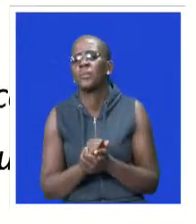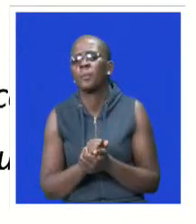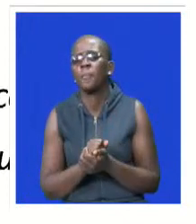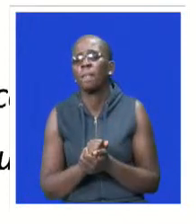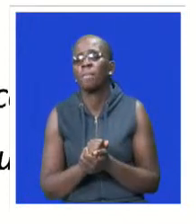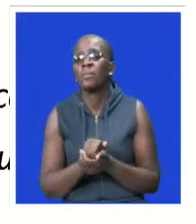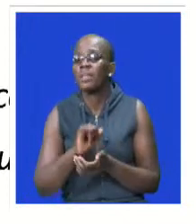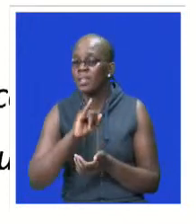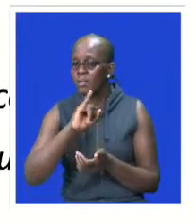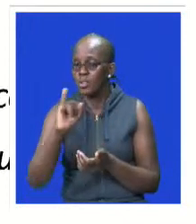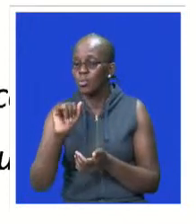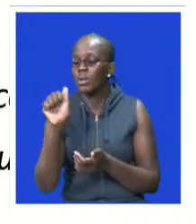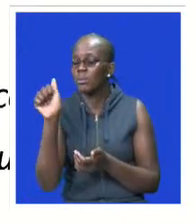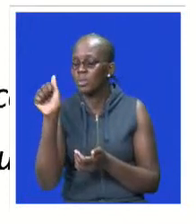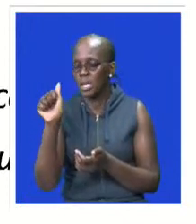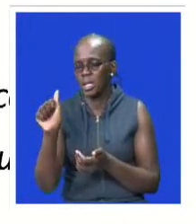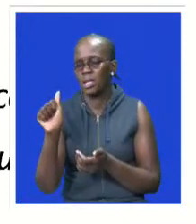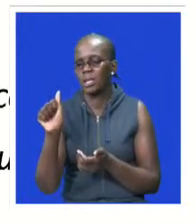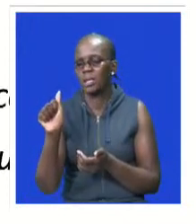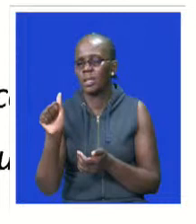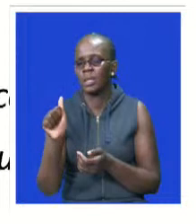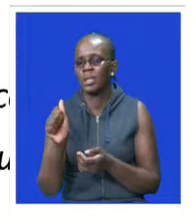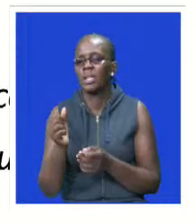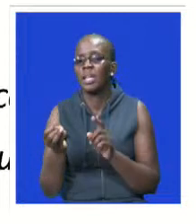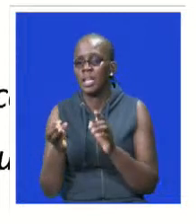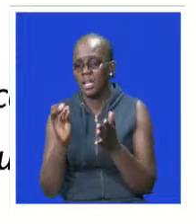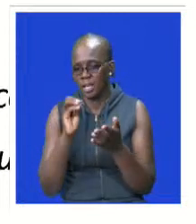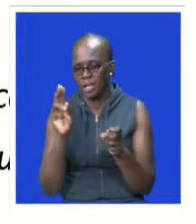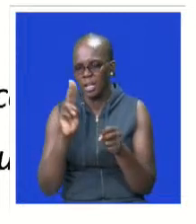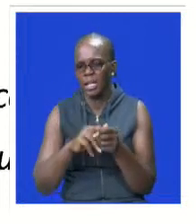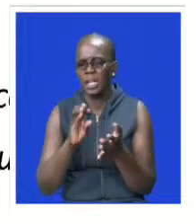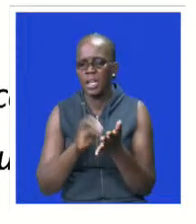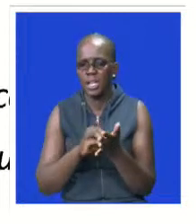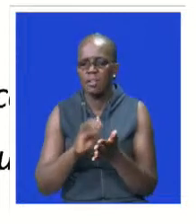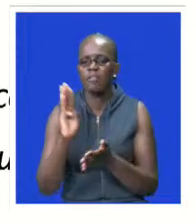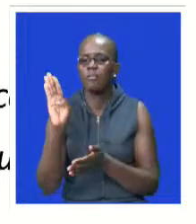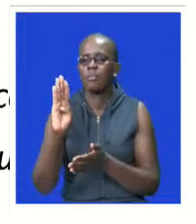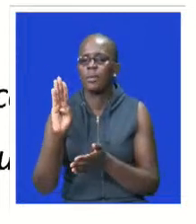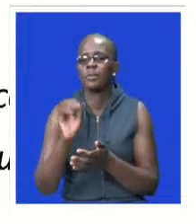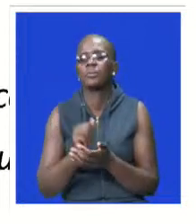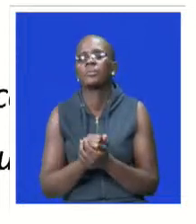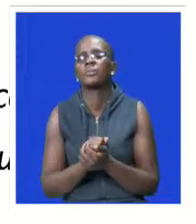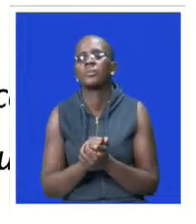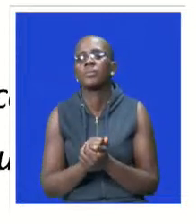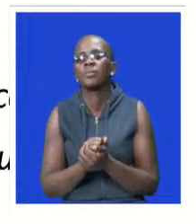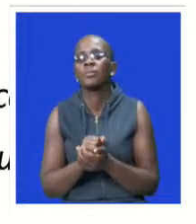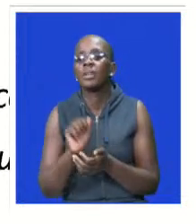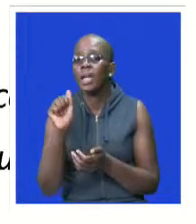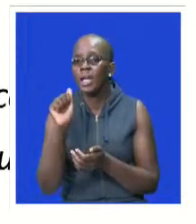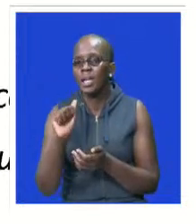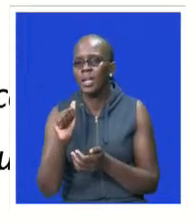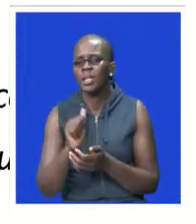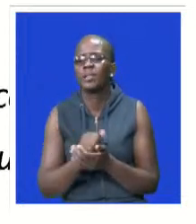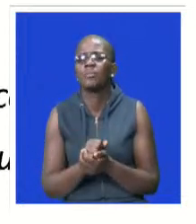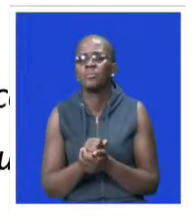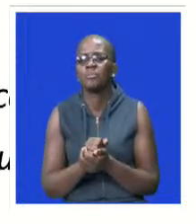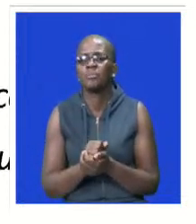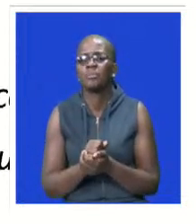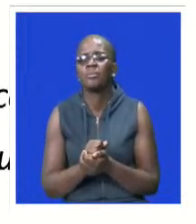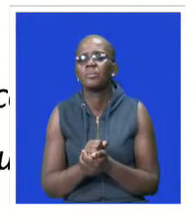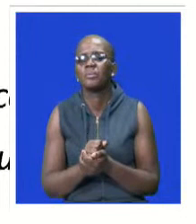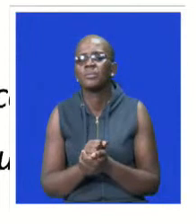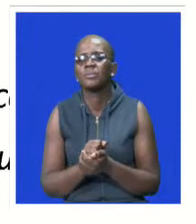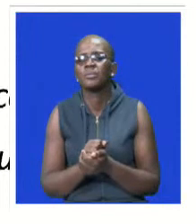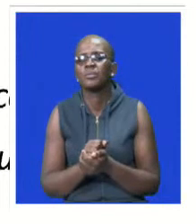A, and then we are going to have B here. A says, Dear Sparks. This is what we call